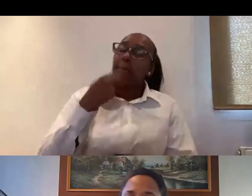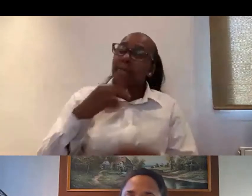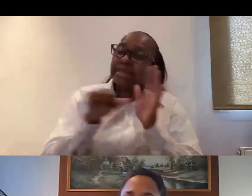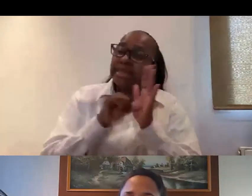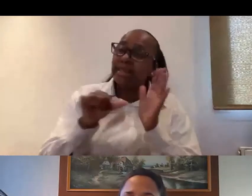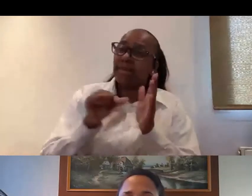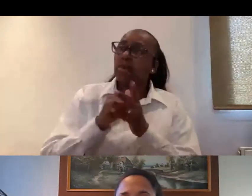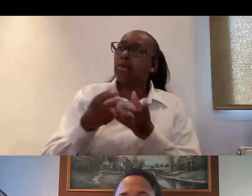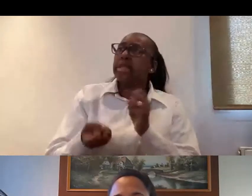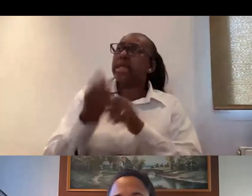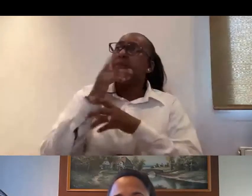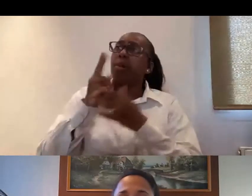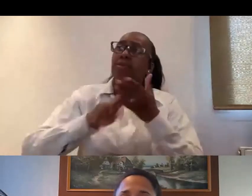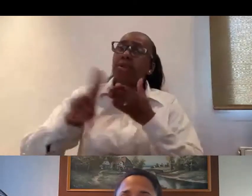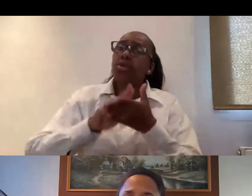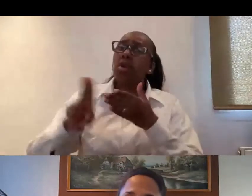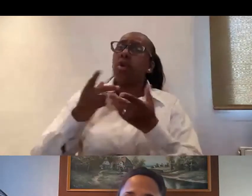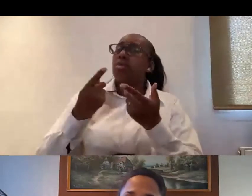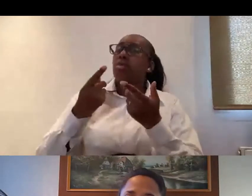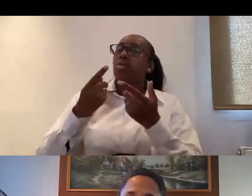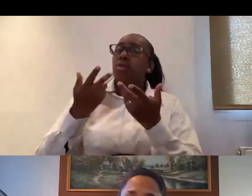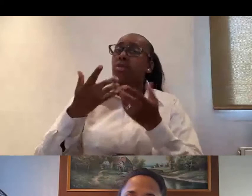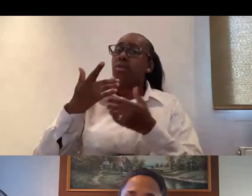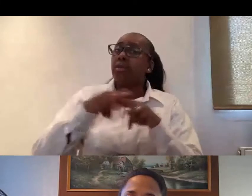to keep up with your normal routine. So how have you